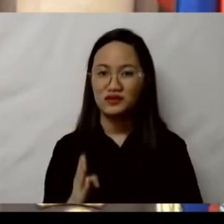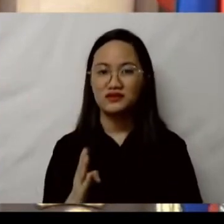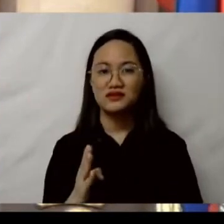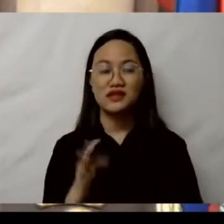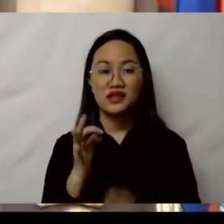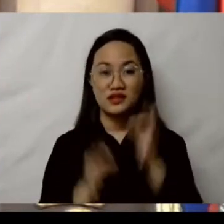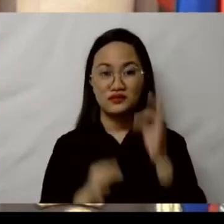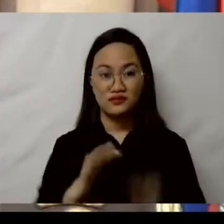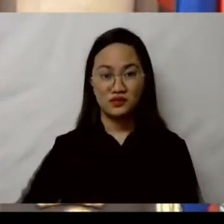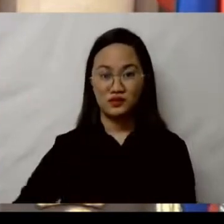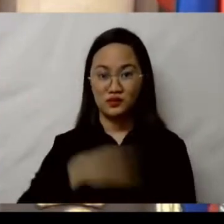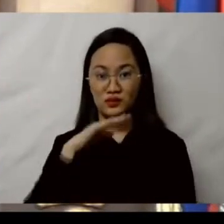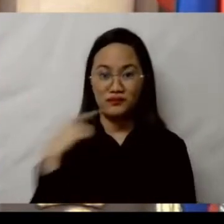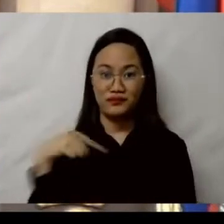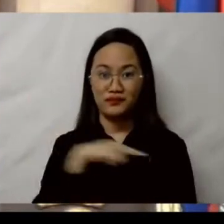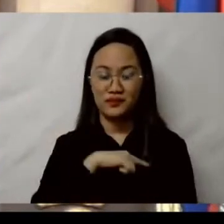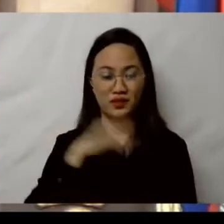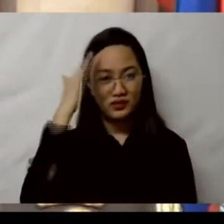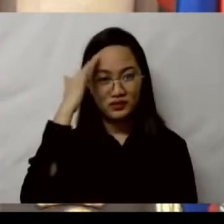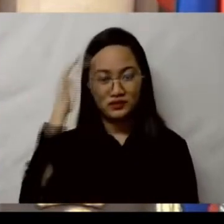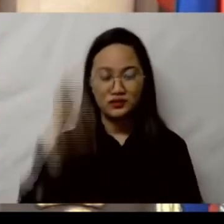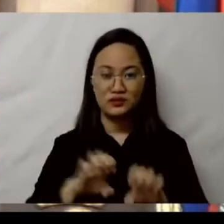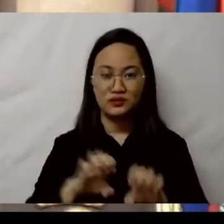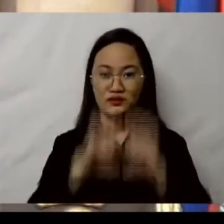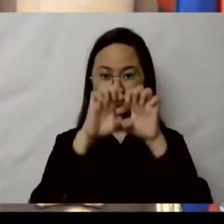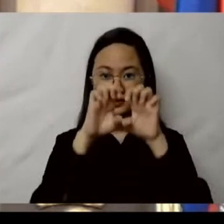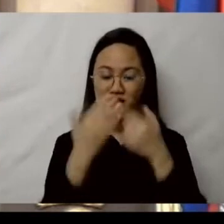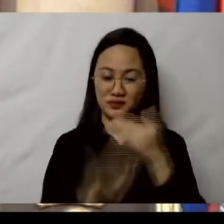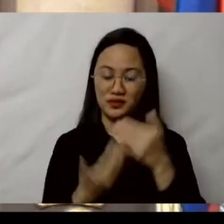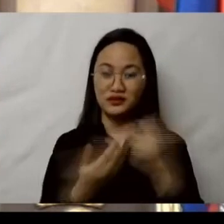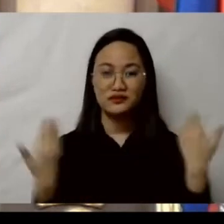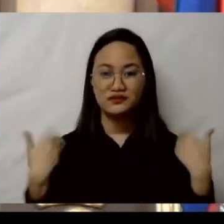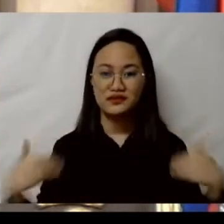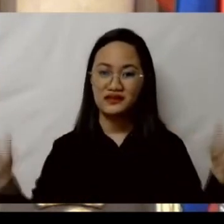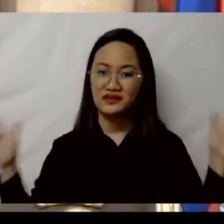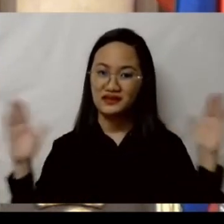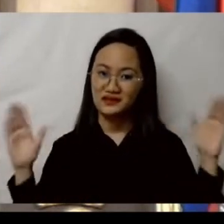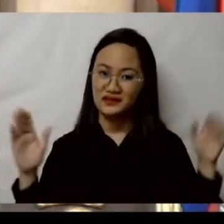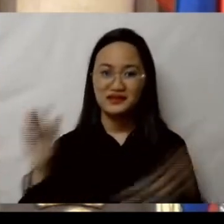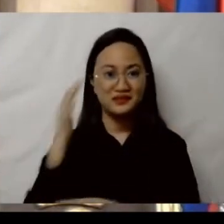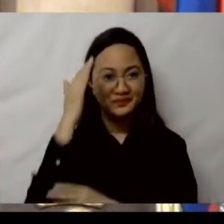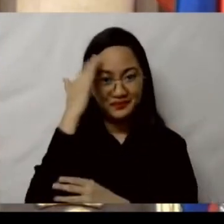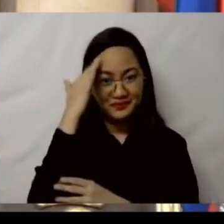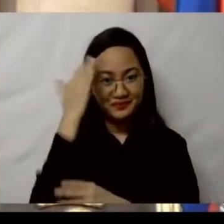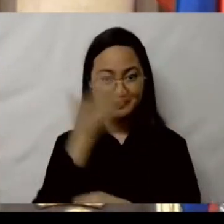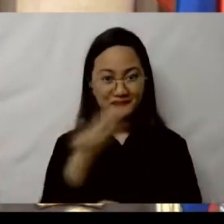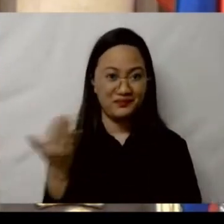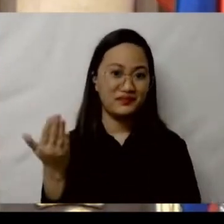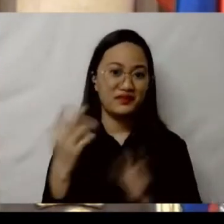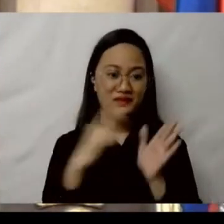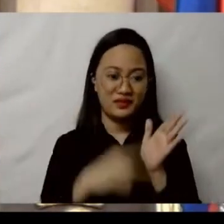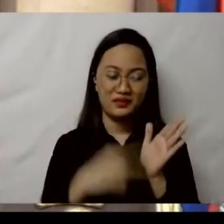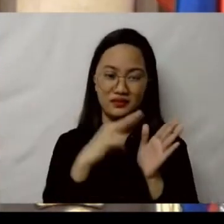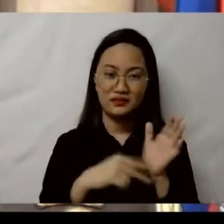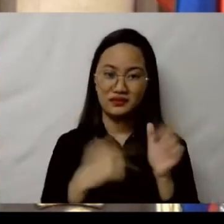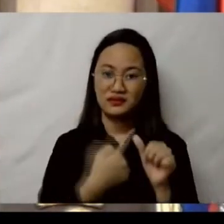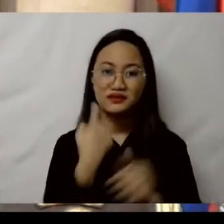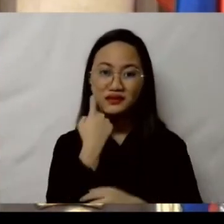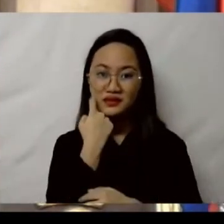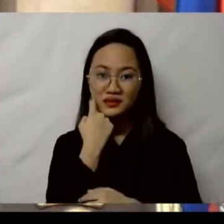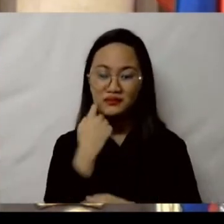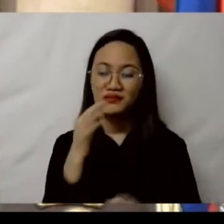you know, the Eucharist is also called the Bread of the Angels. And narinig natin ang anghel sa unang pagbasa. Kapag nabusog tayo sa salita ng Diyos, tulad ng mga